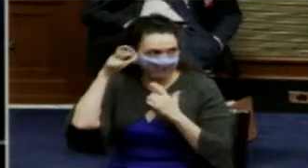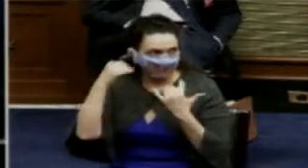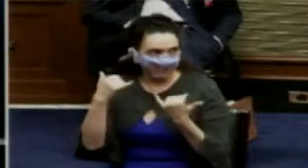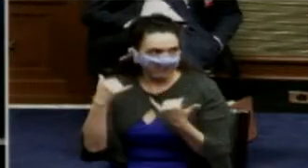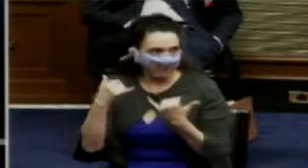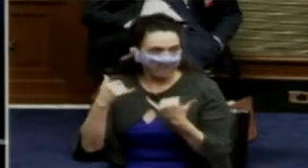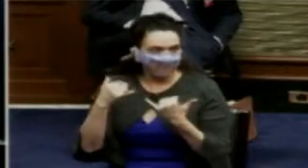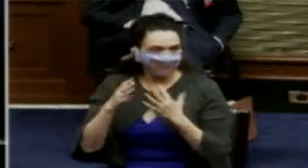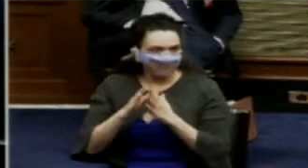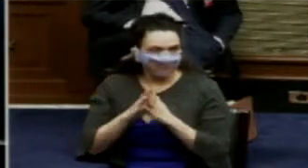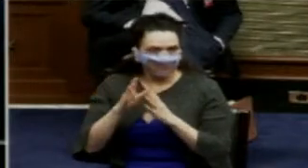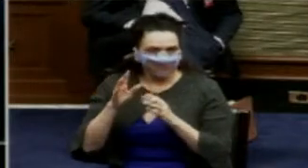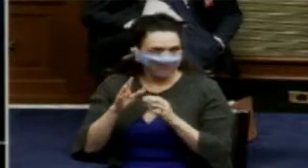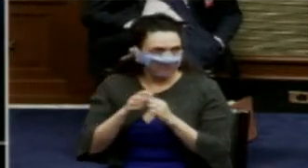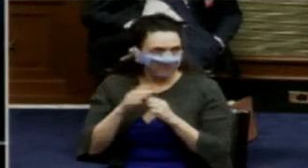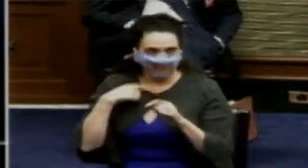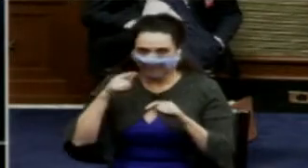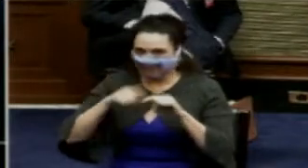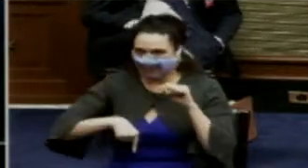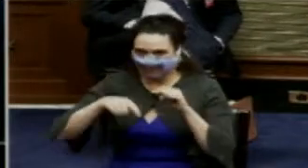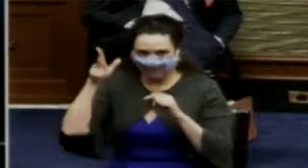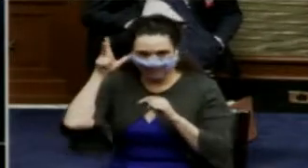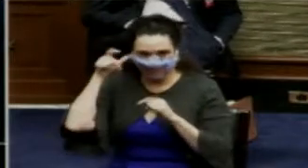We can hear you. We can